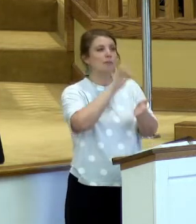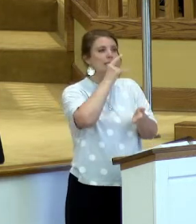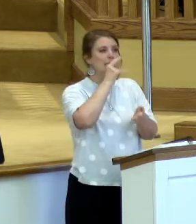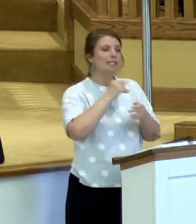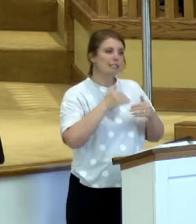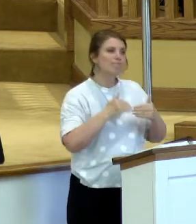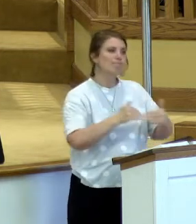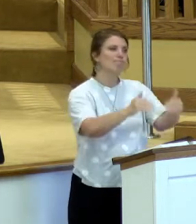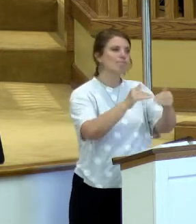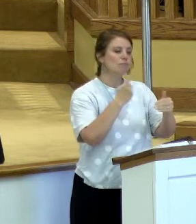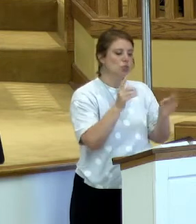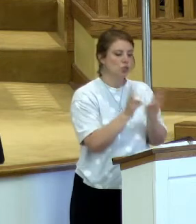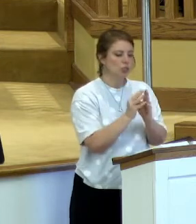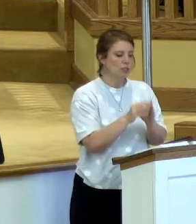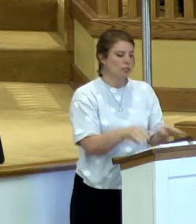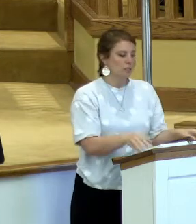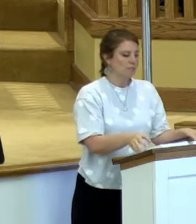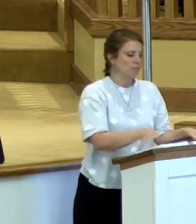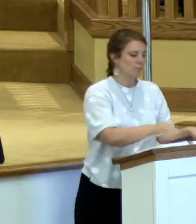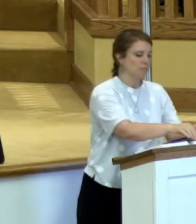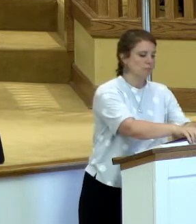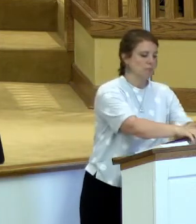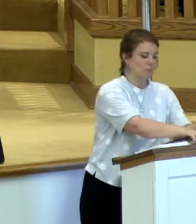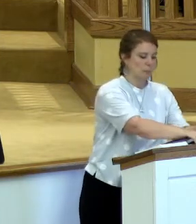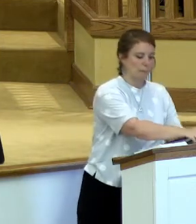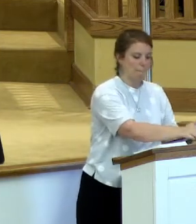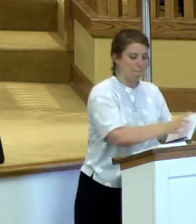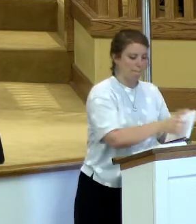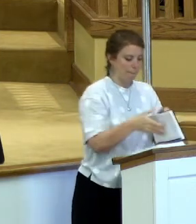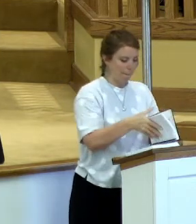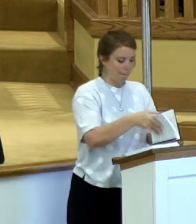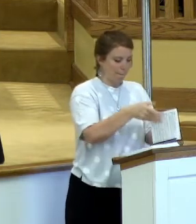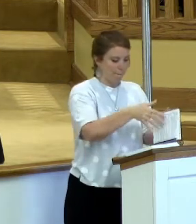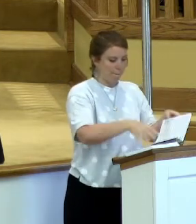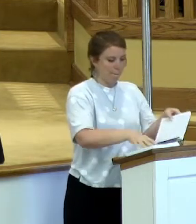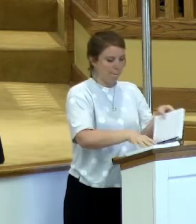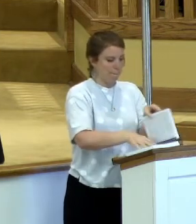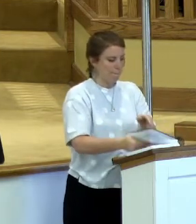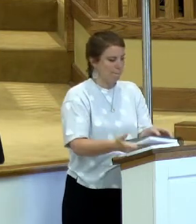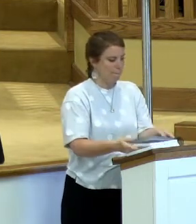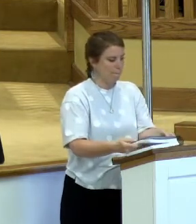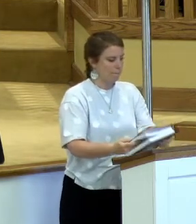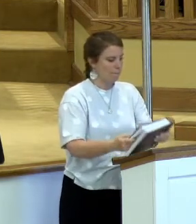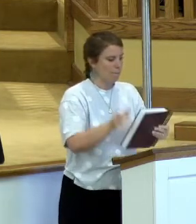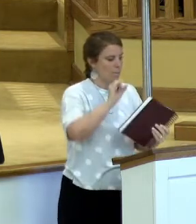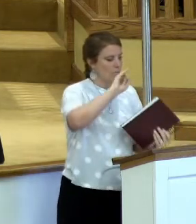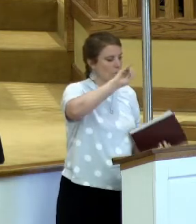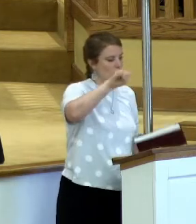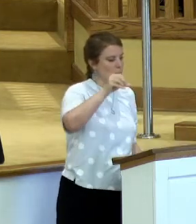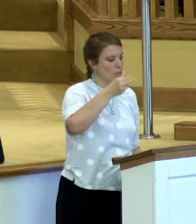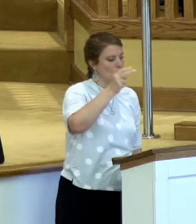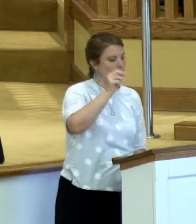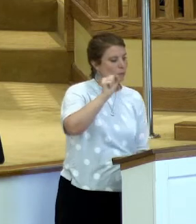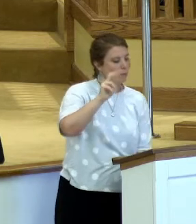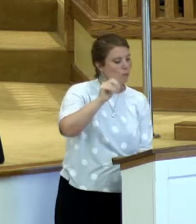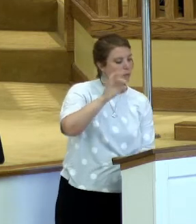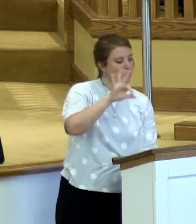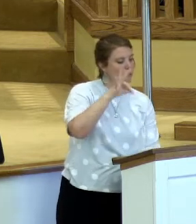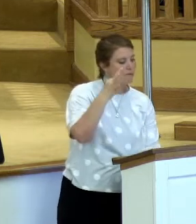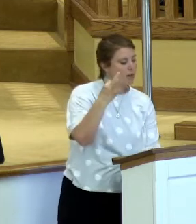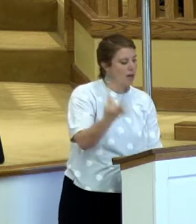with our service. So great to see everybody here. Thank you. the Johnson family from